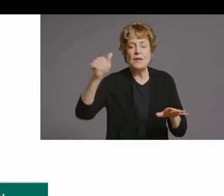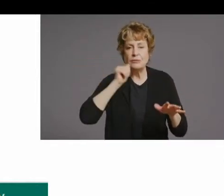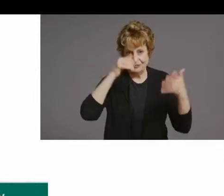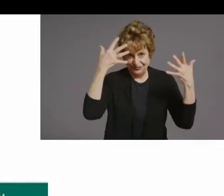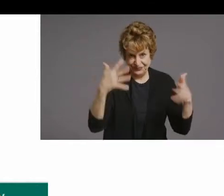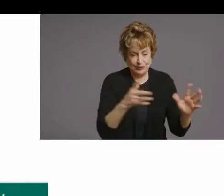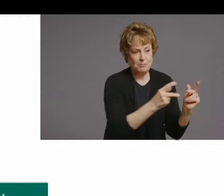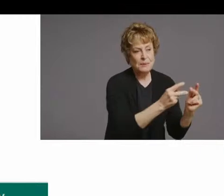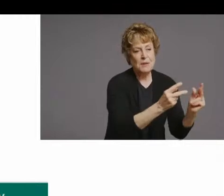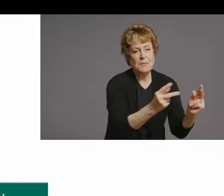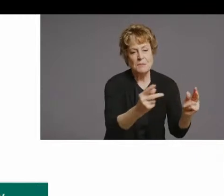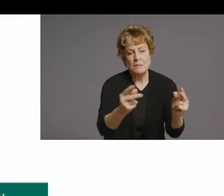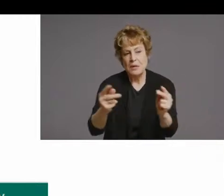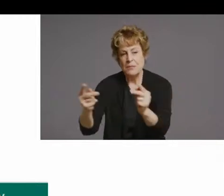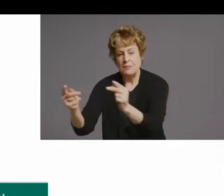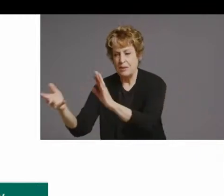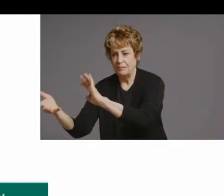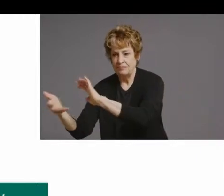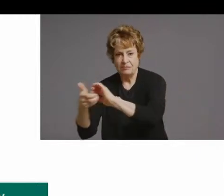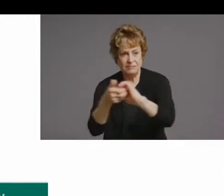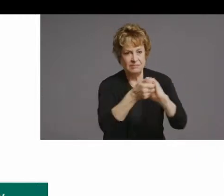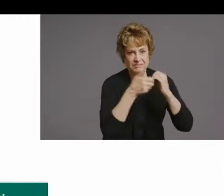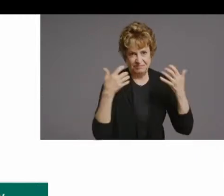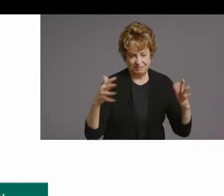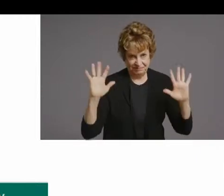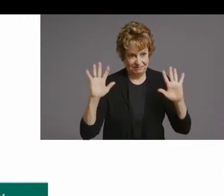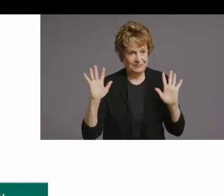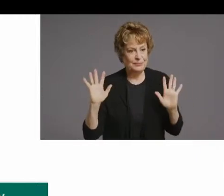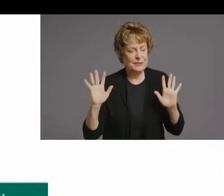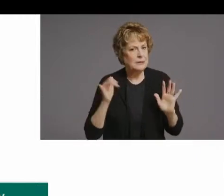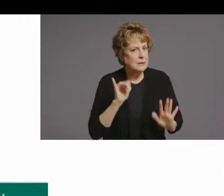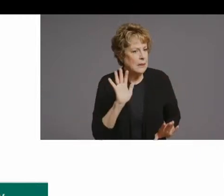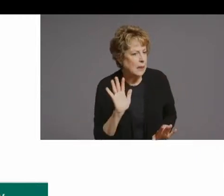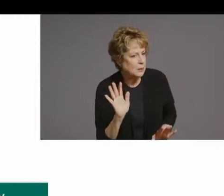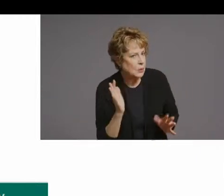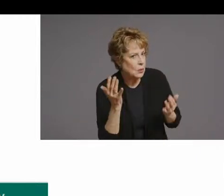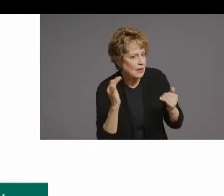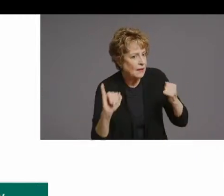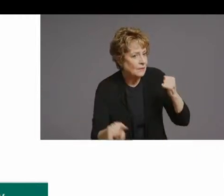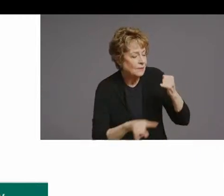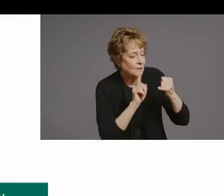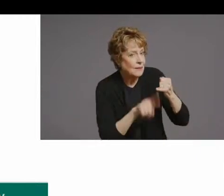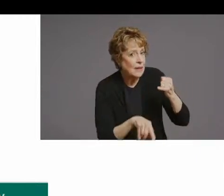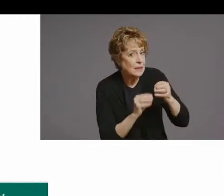Partnership Program. We are still waiting for final numbers, but nearly